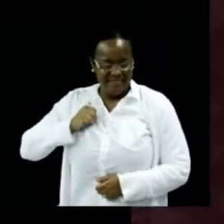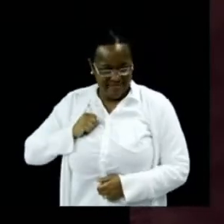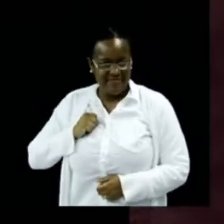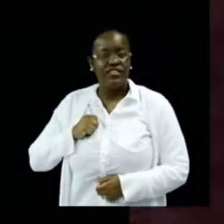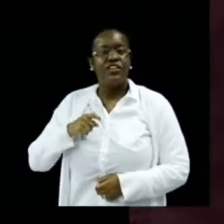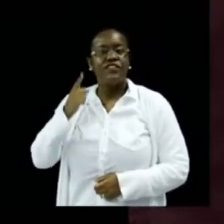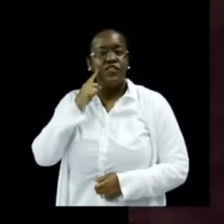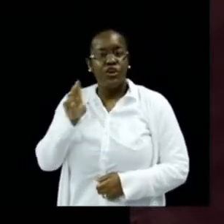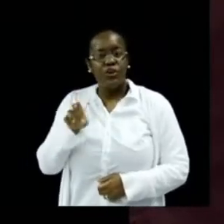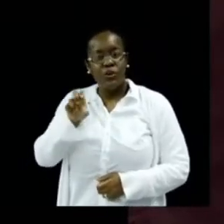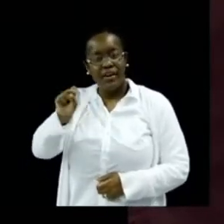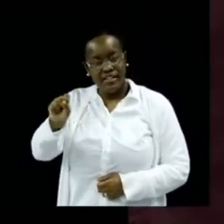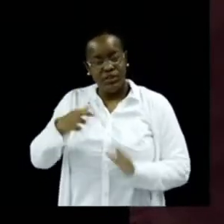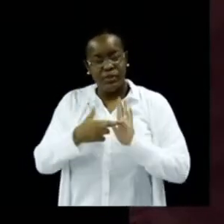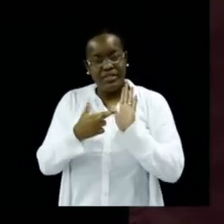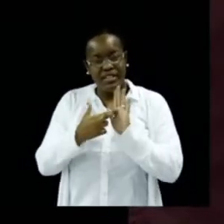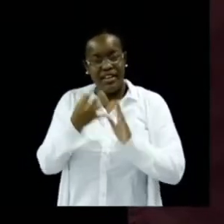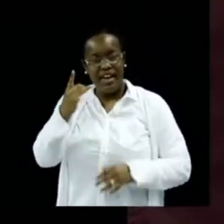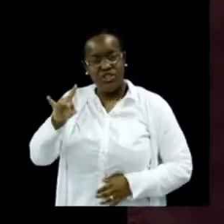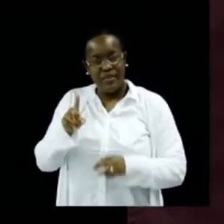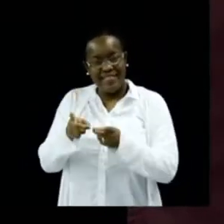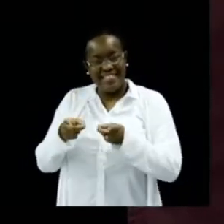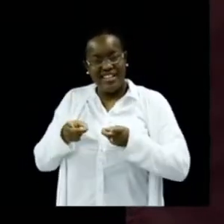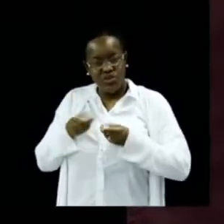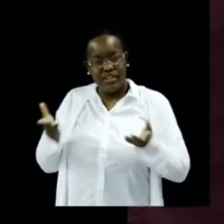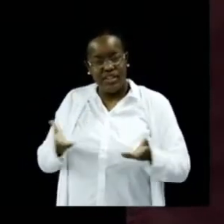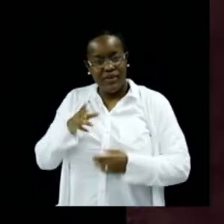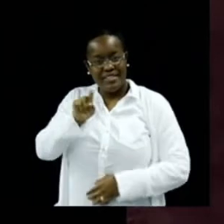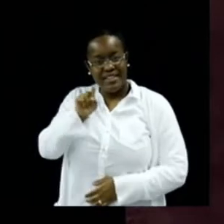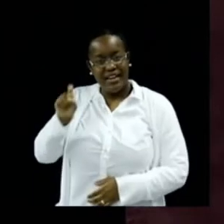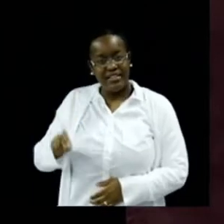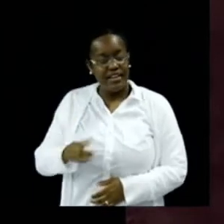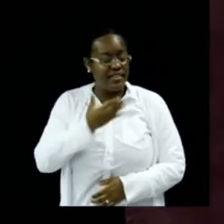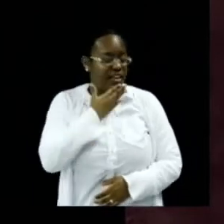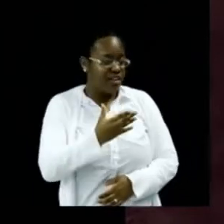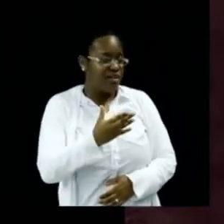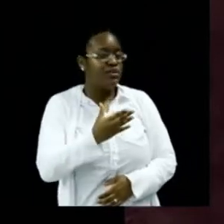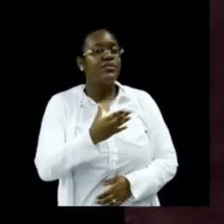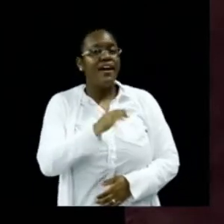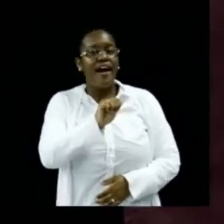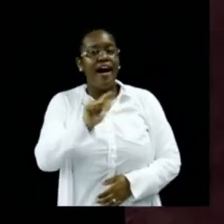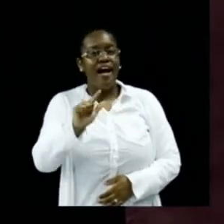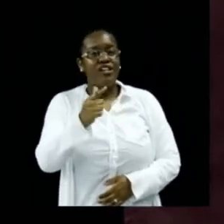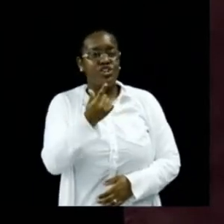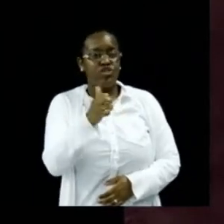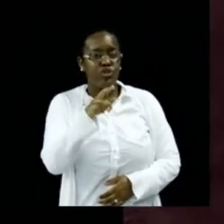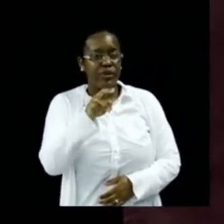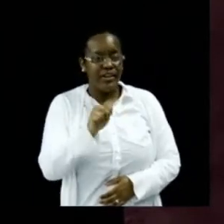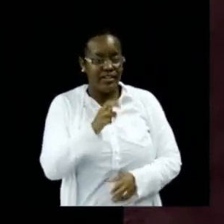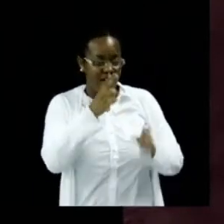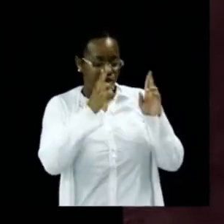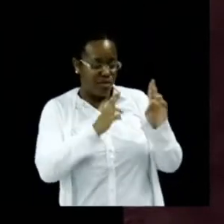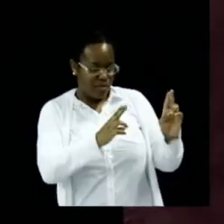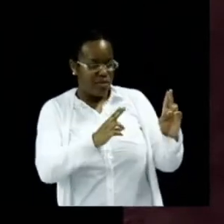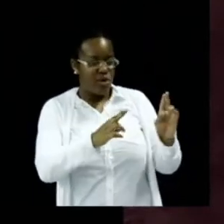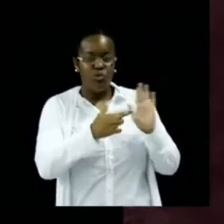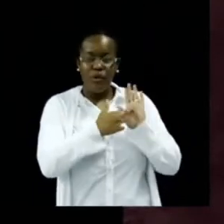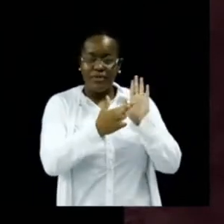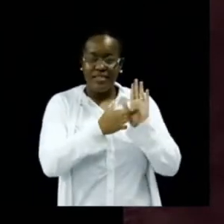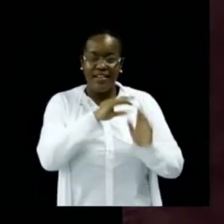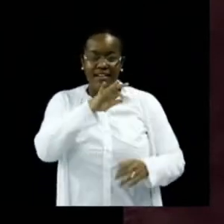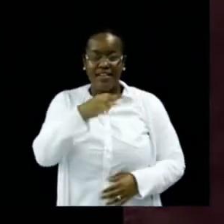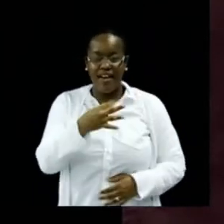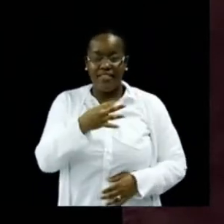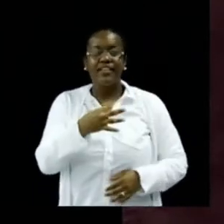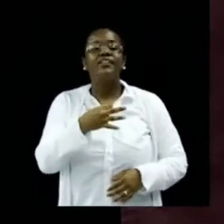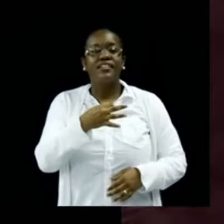Congressional District of Texas. And thank you, Honorable Congressman Al Green, who represents Texas' 9th